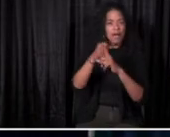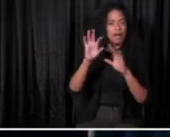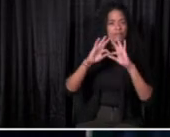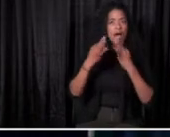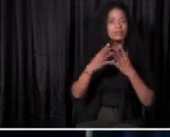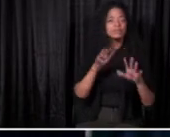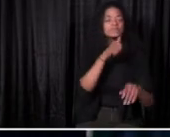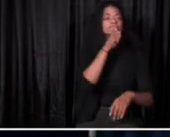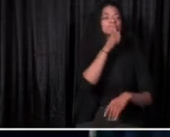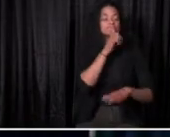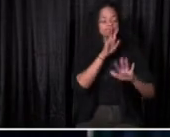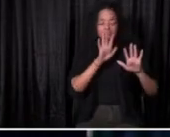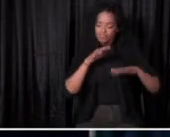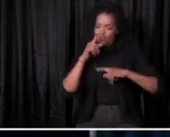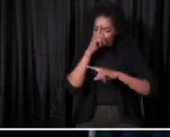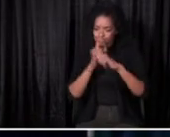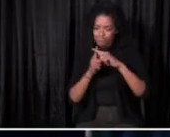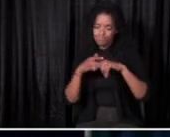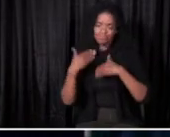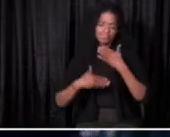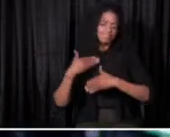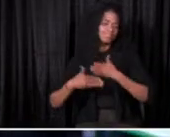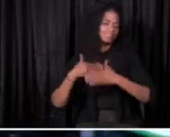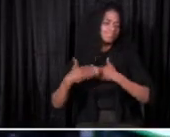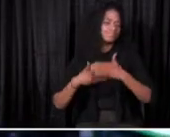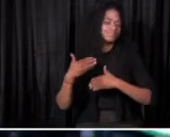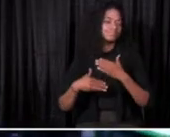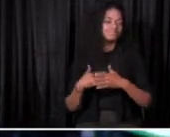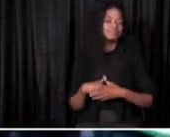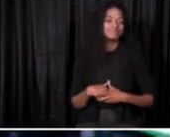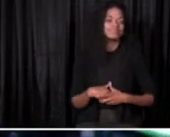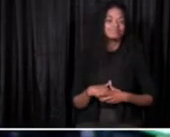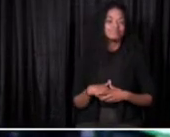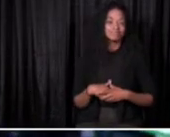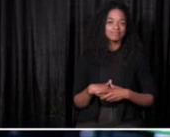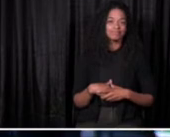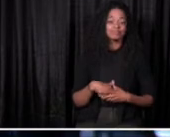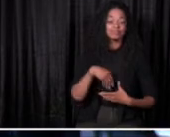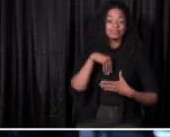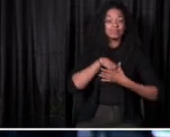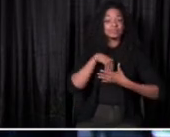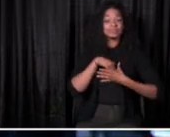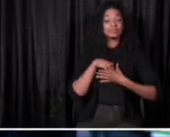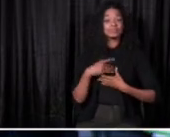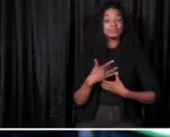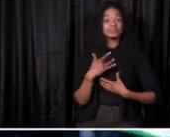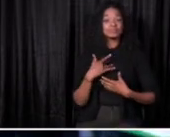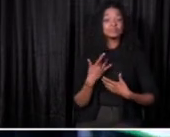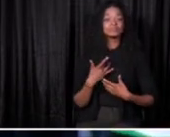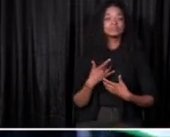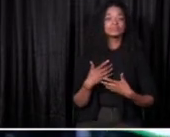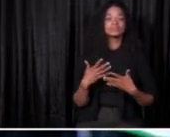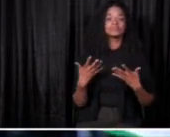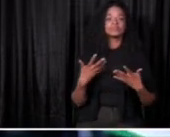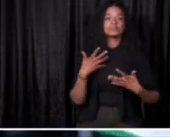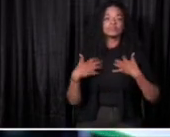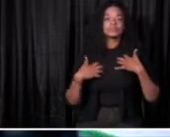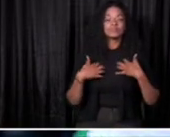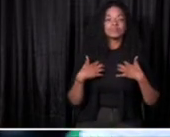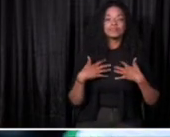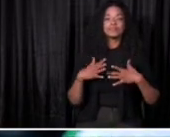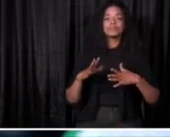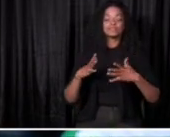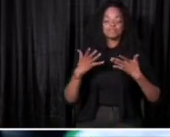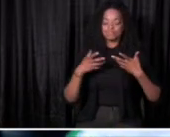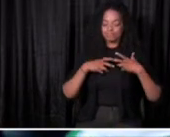Despite the sorrow and helplessness that she felt, Hannah actively engaged in university